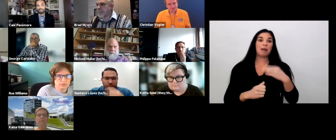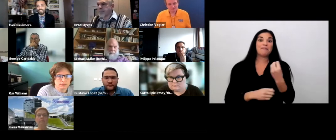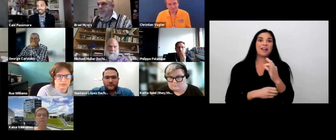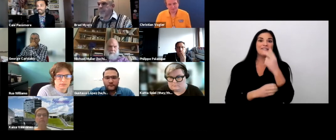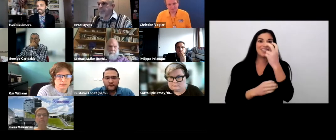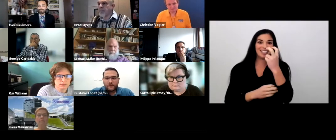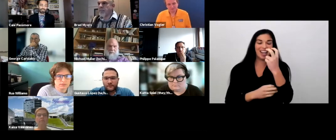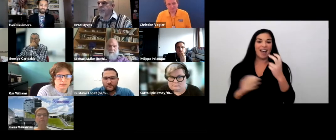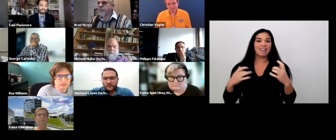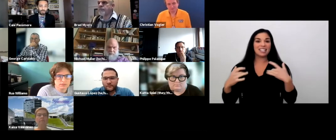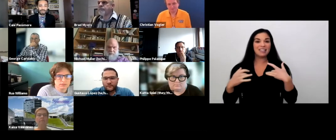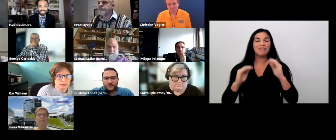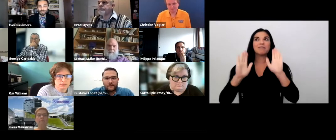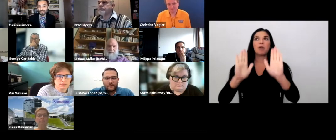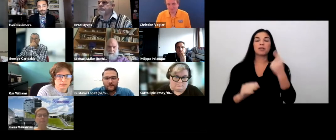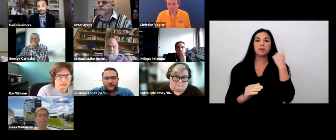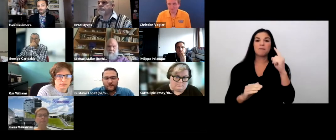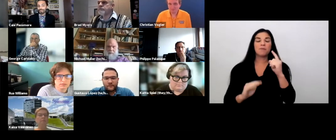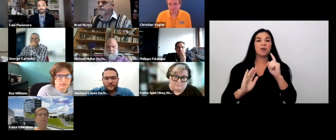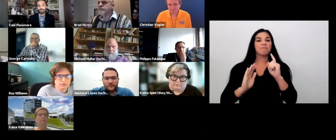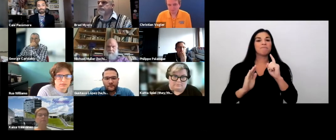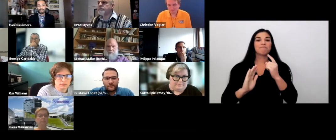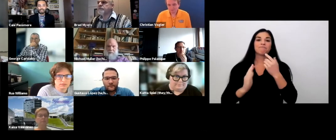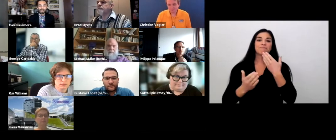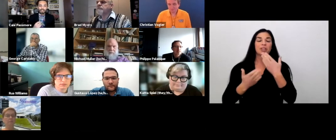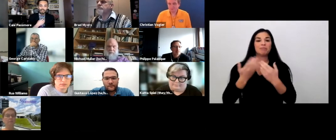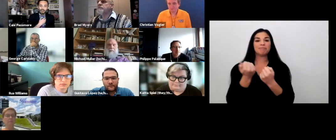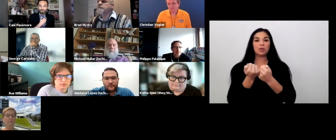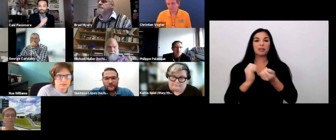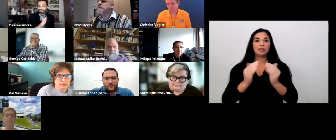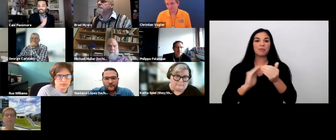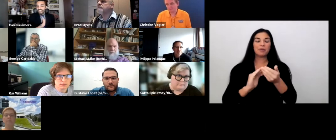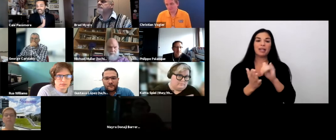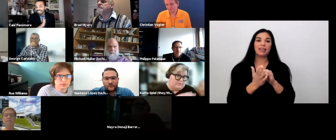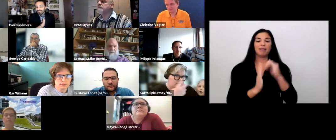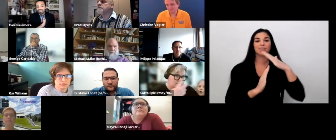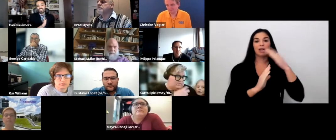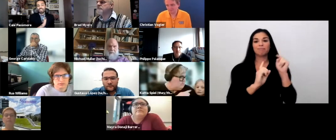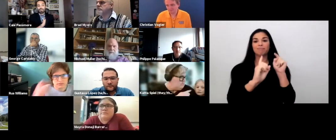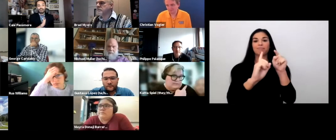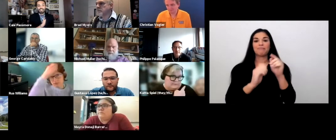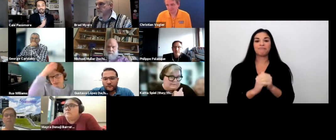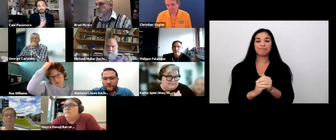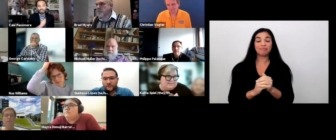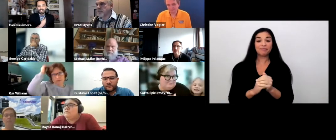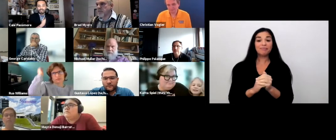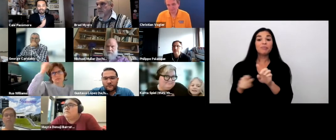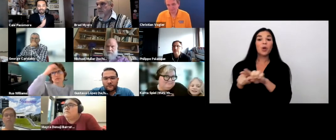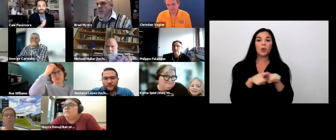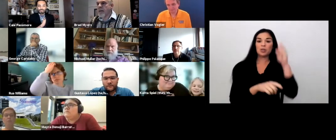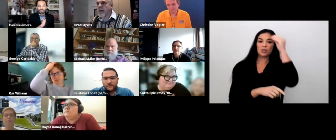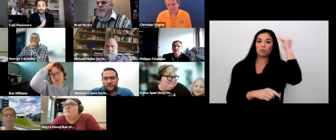creating community, and that is really what we need first and foremost. So, to that end, just keep in mind that